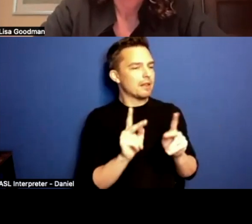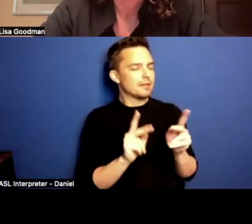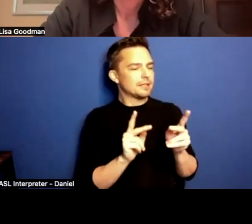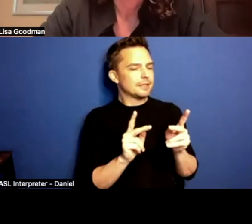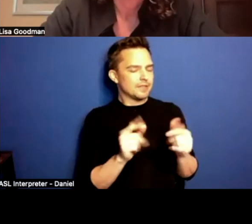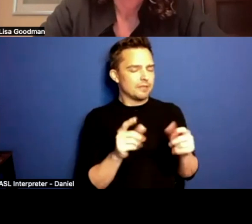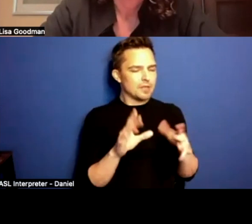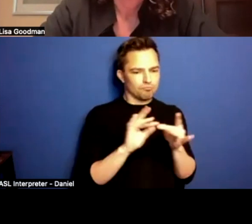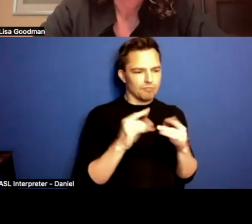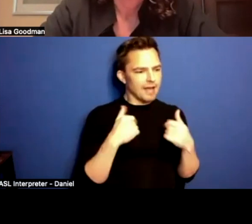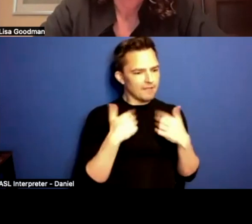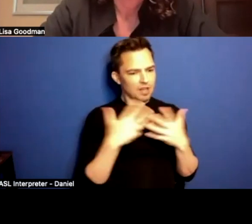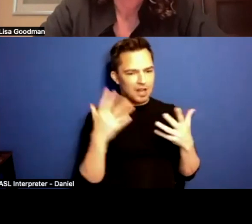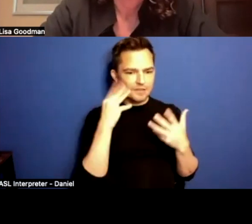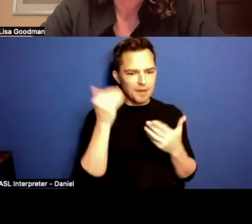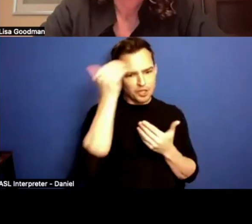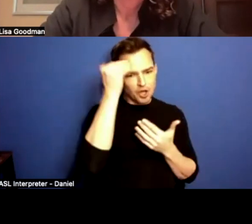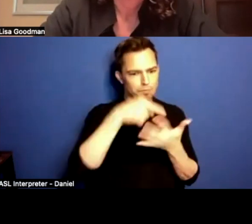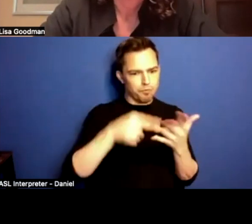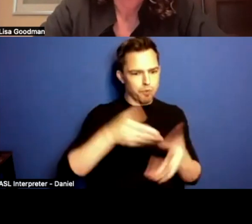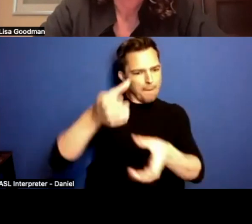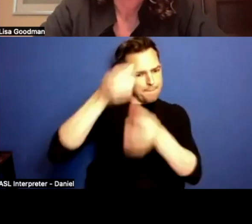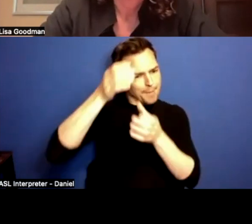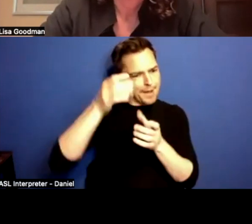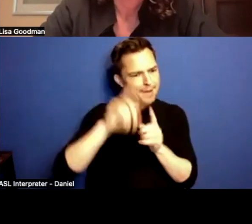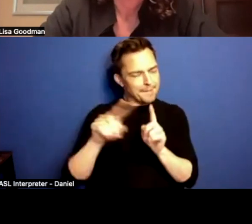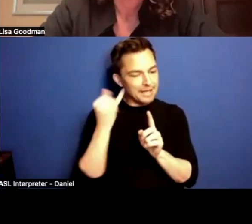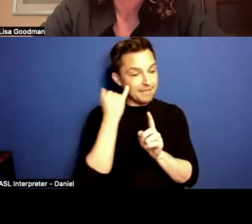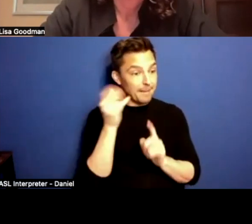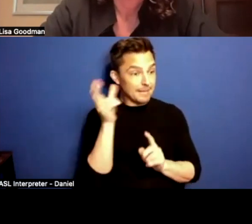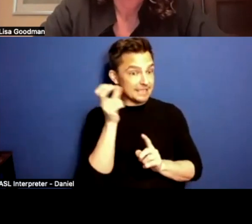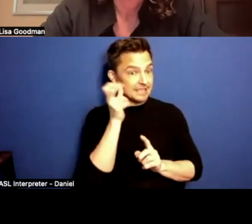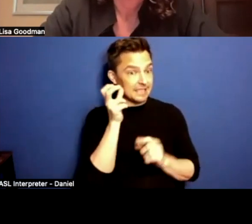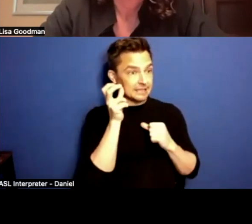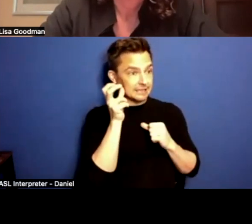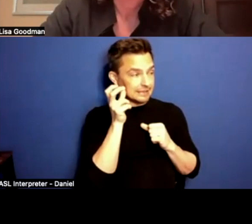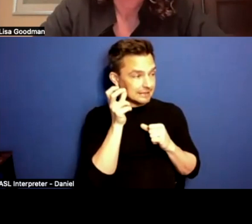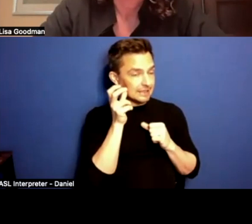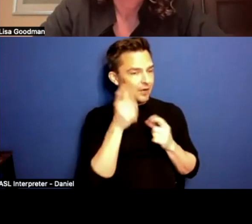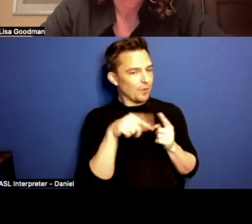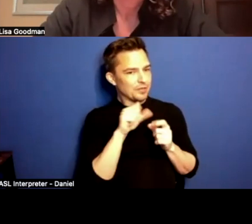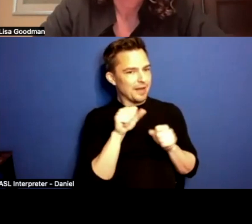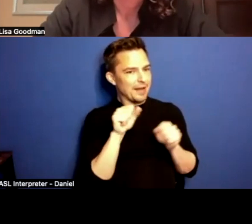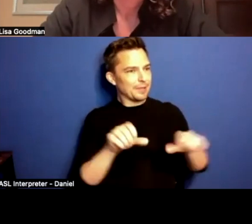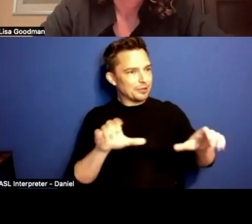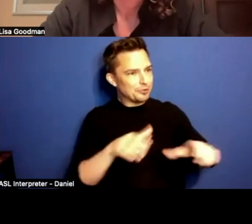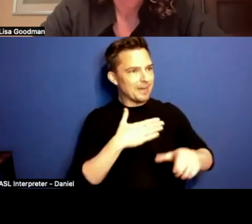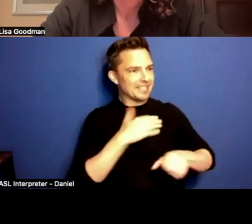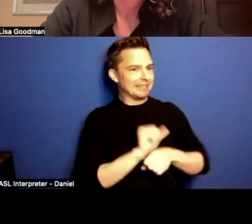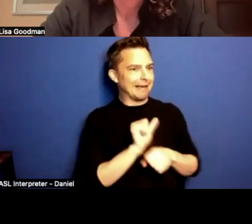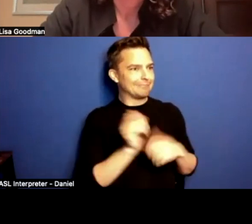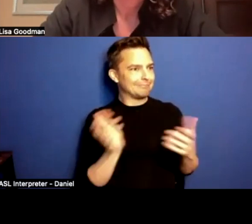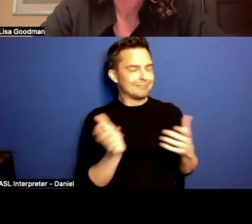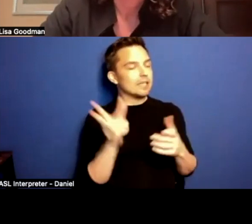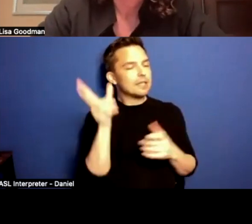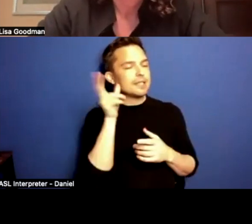of experience. I know lots of things, but if I'm listening, when do I get to do my job? And it's listening to